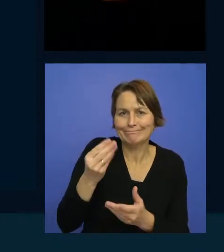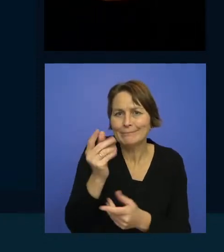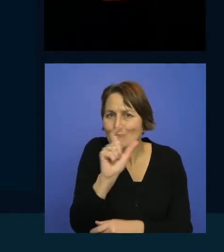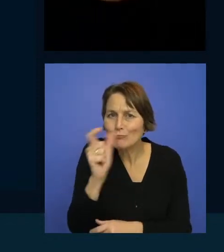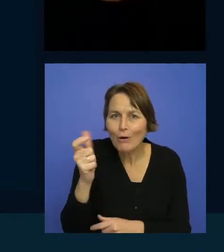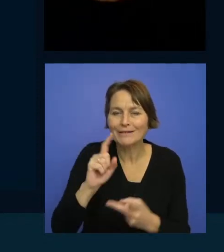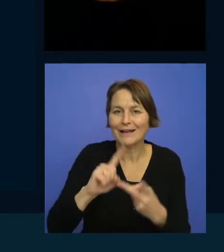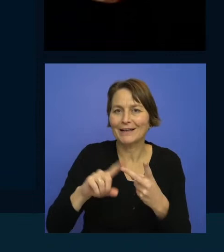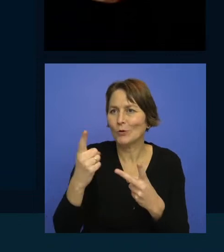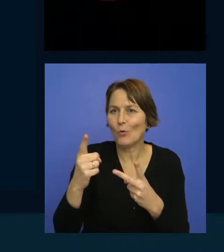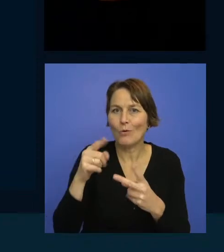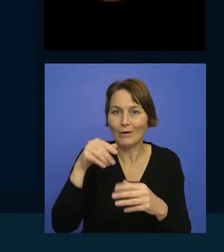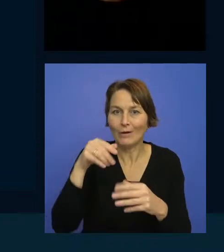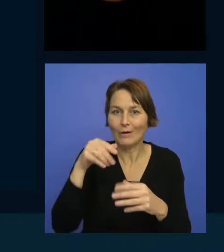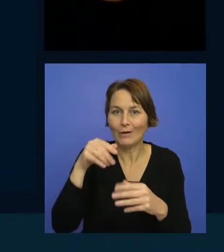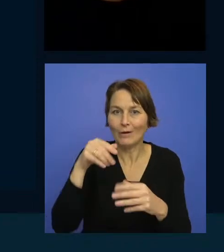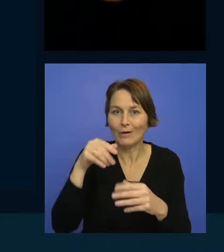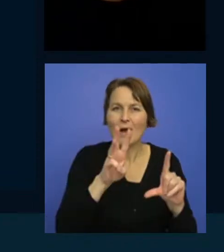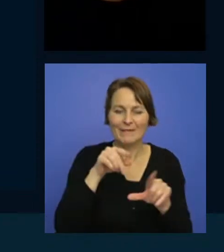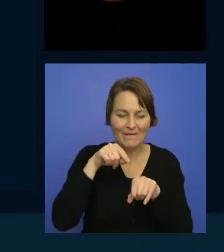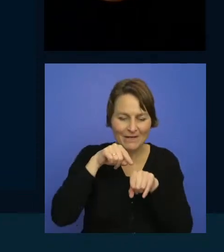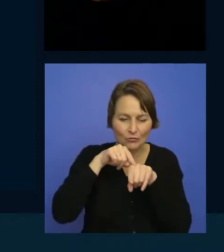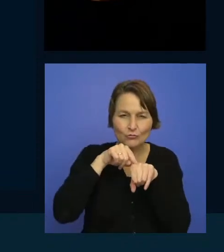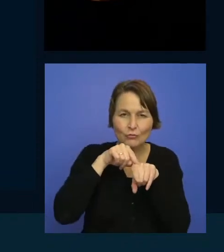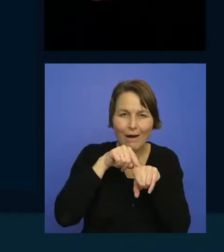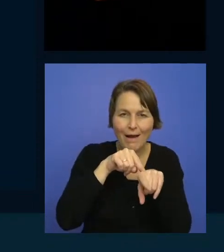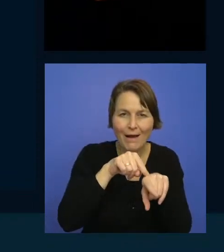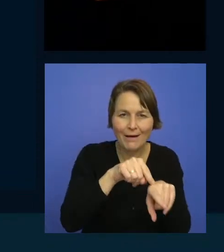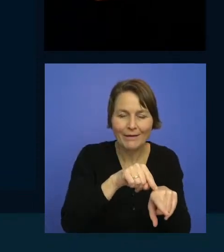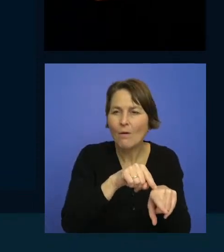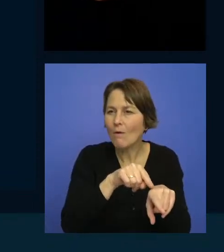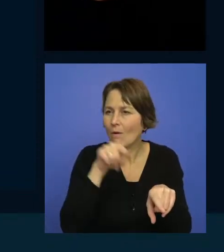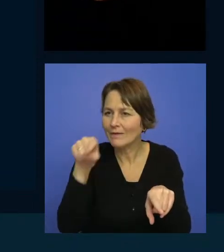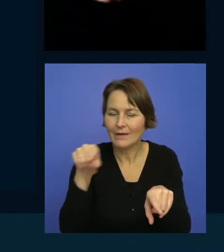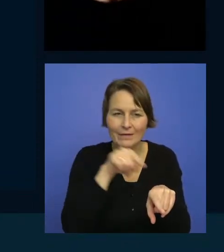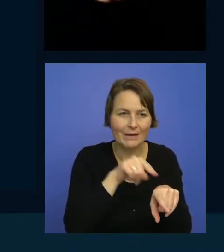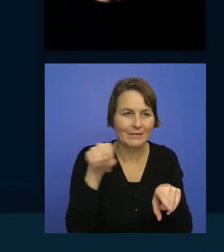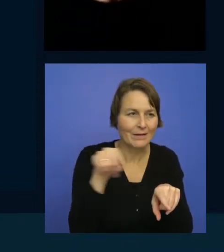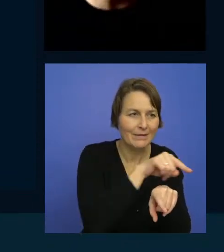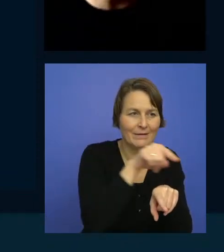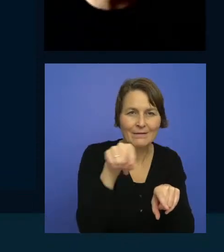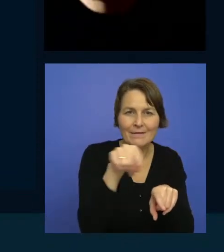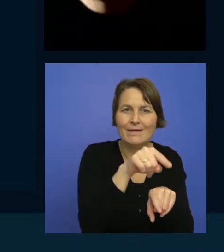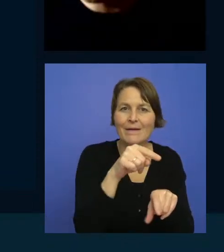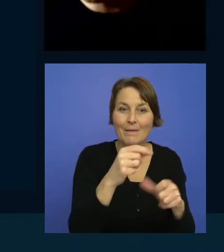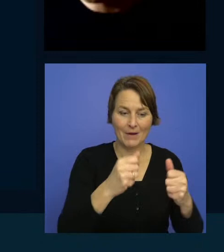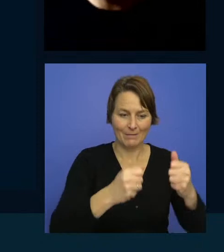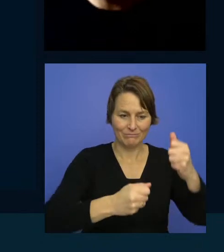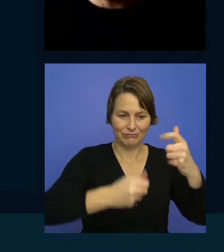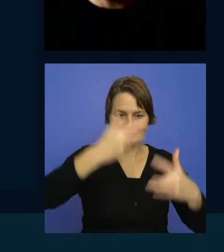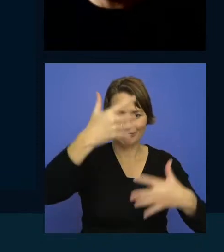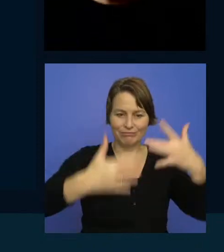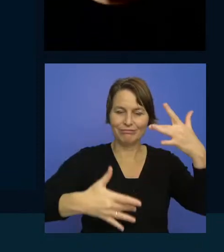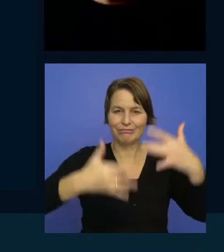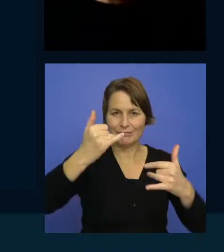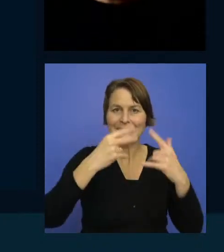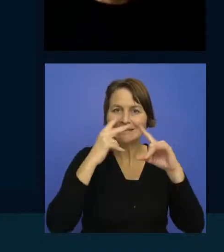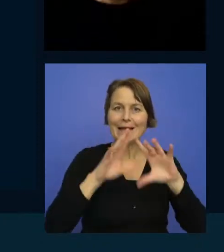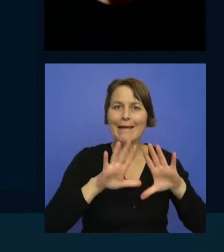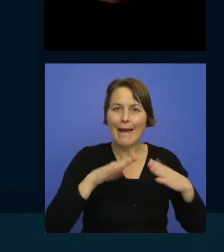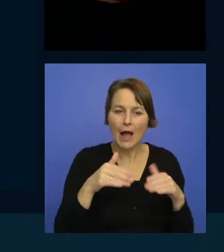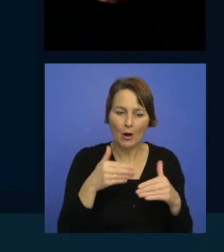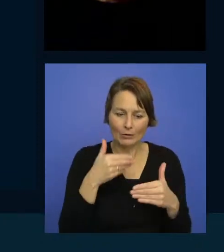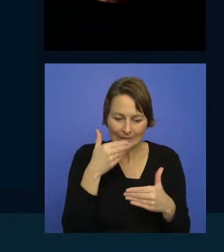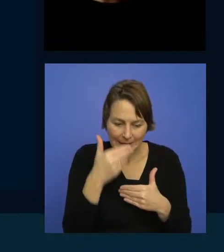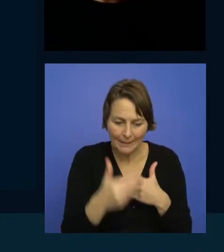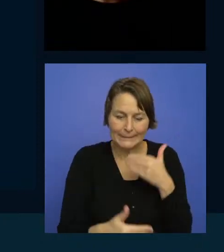that as the clear feedback to transform your products, both from a capability standpoint or even looking at newer business models.